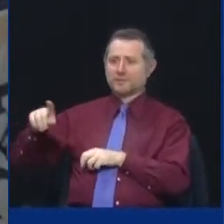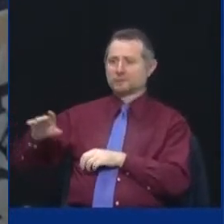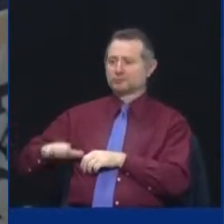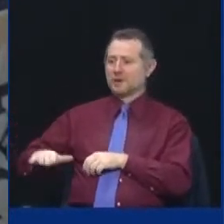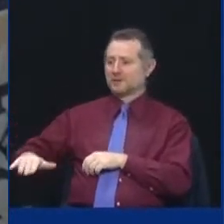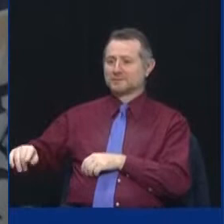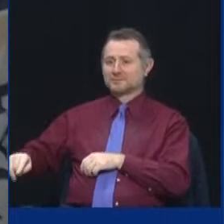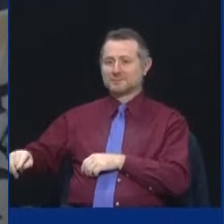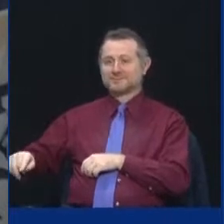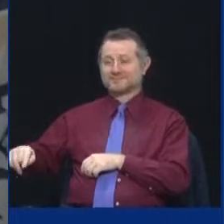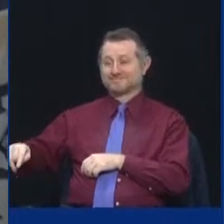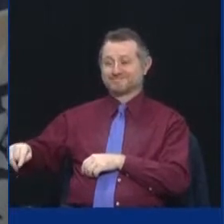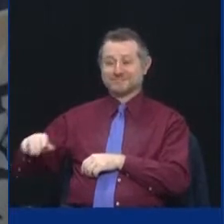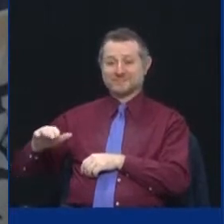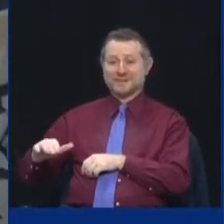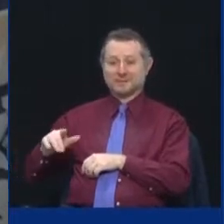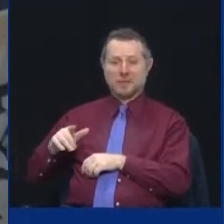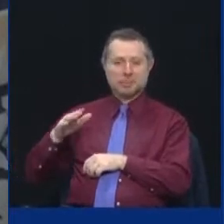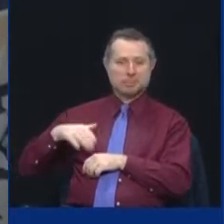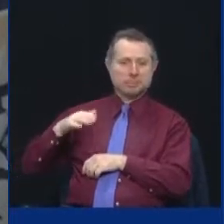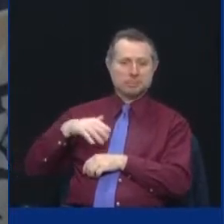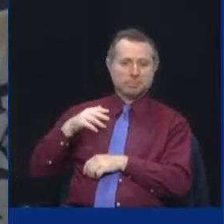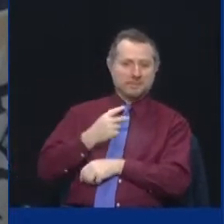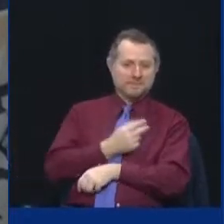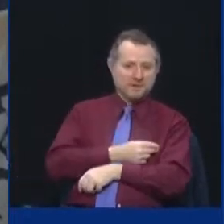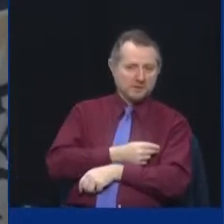the child will not be vaccinated.